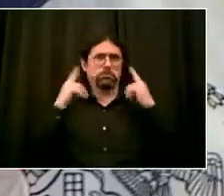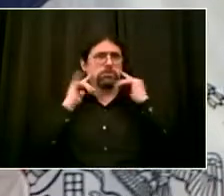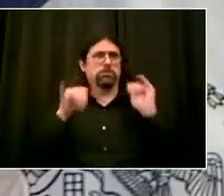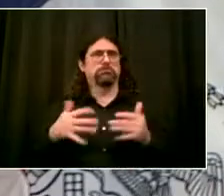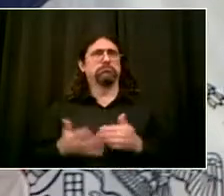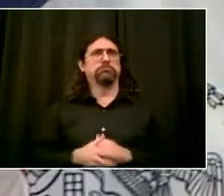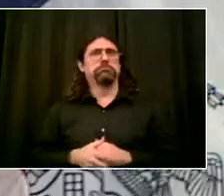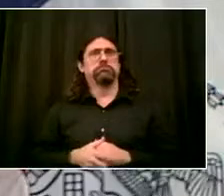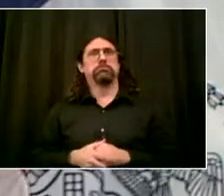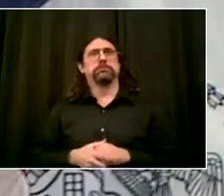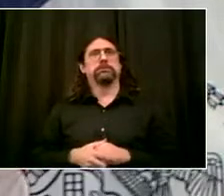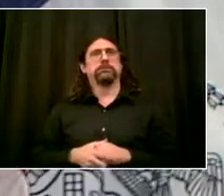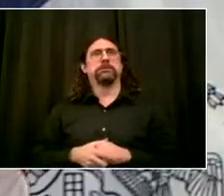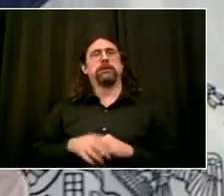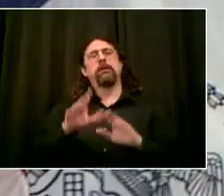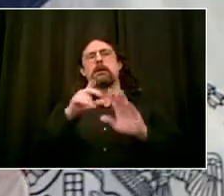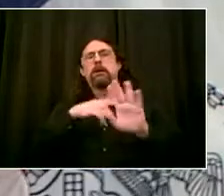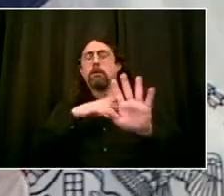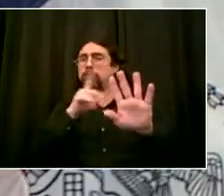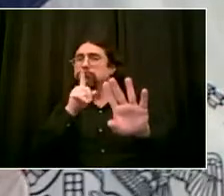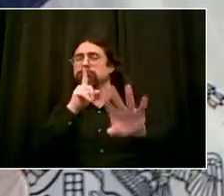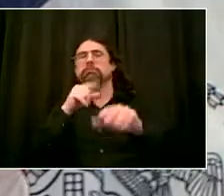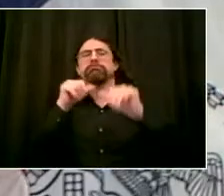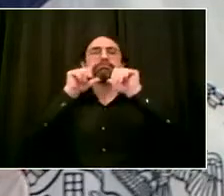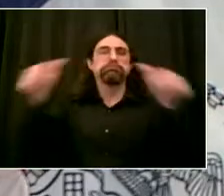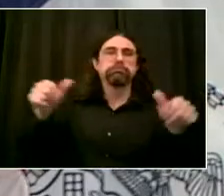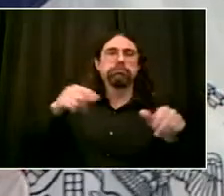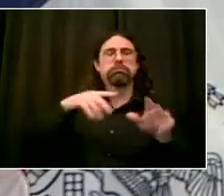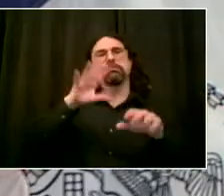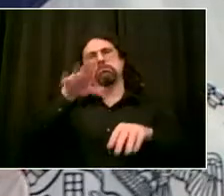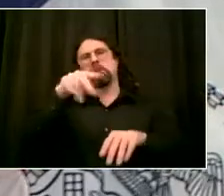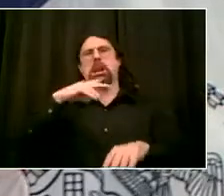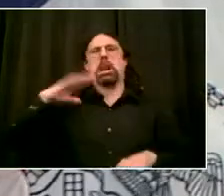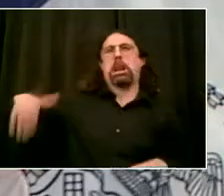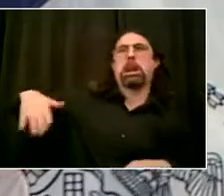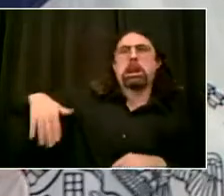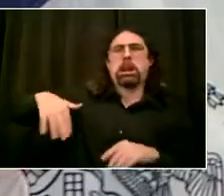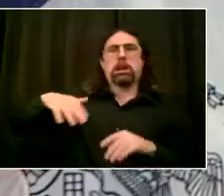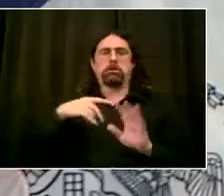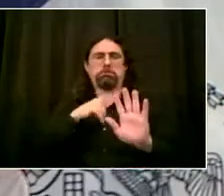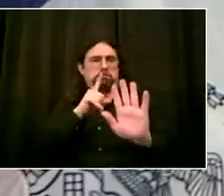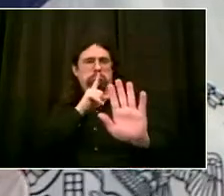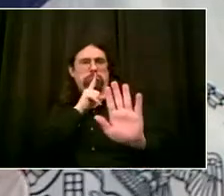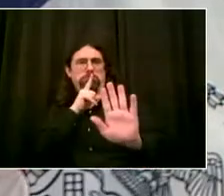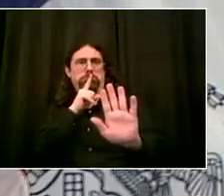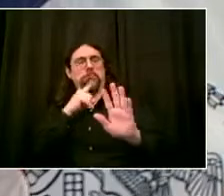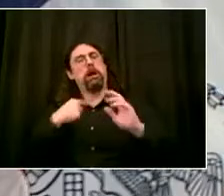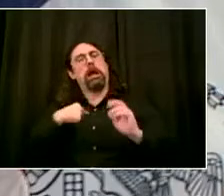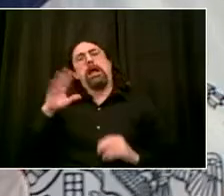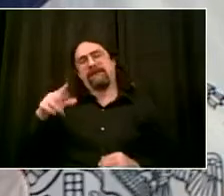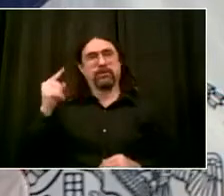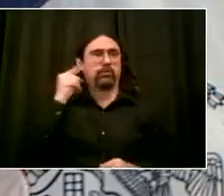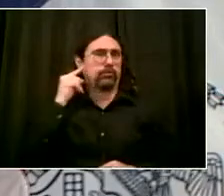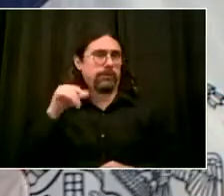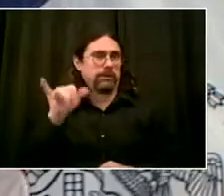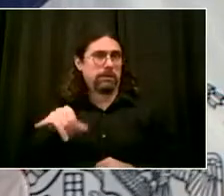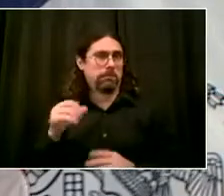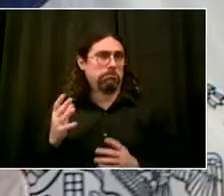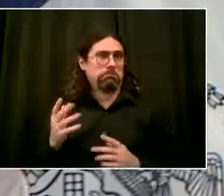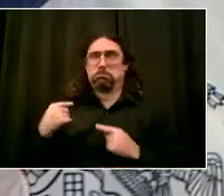is there has not been the uptake we expected um I want to emphasize any parent who wants